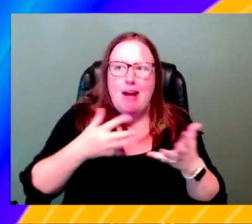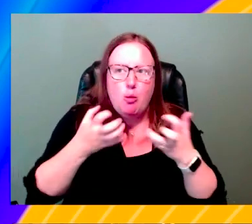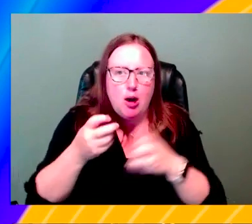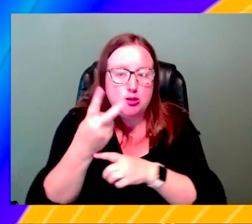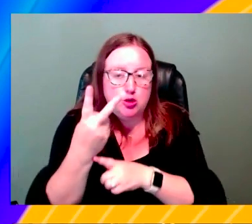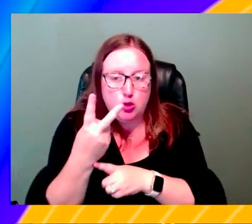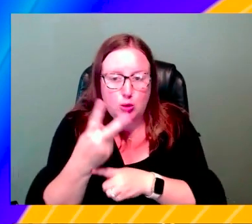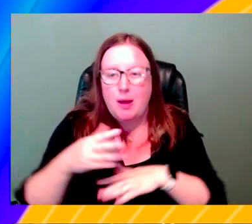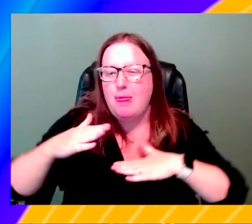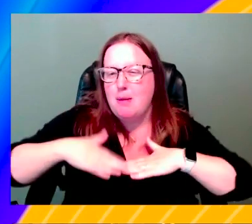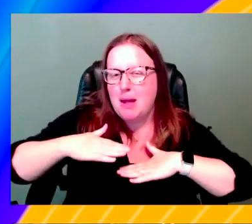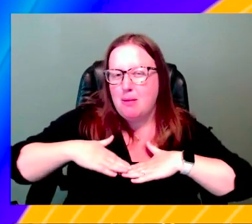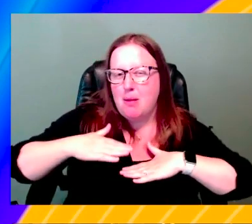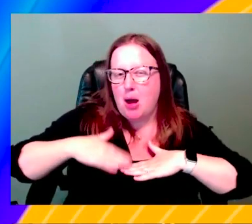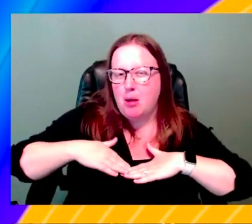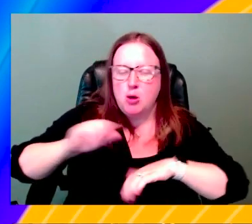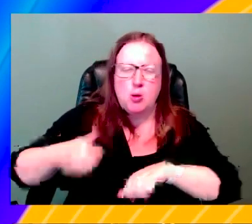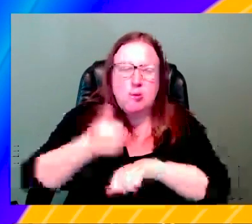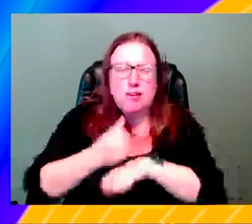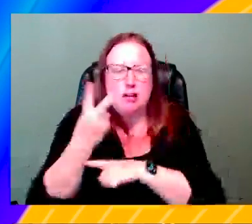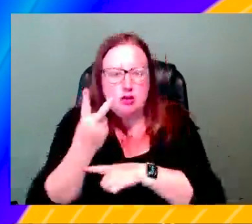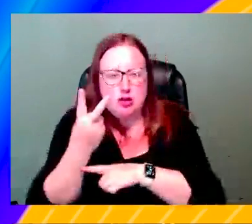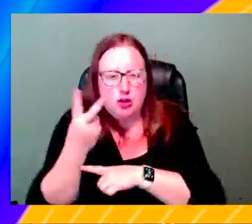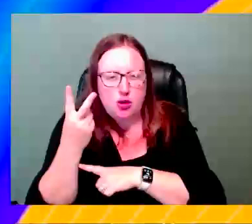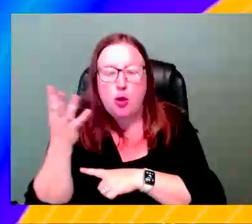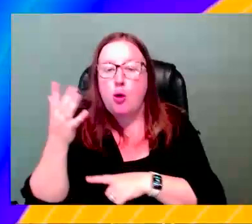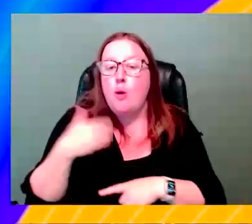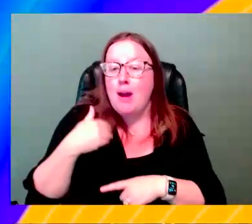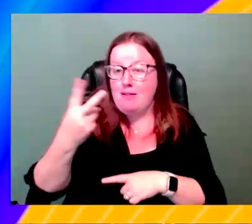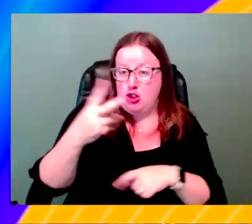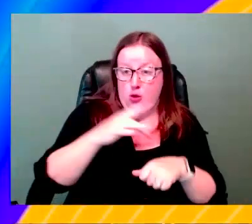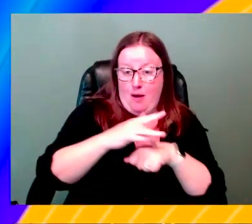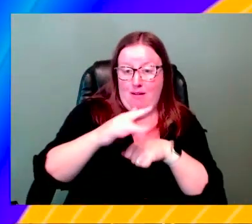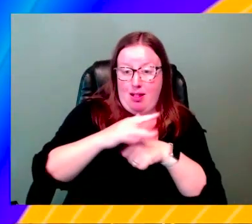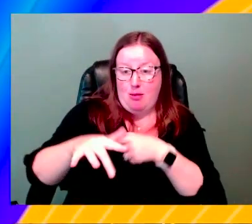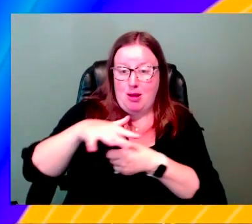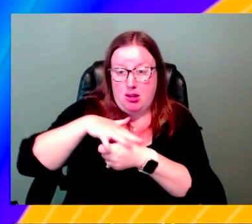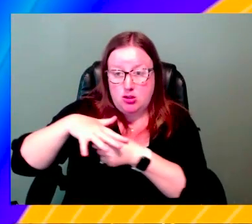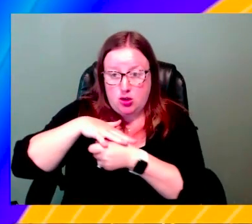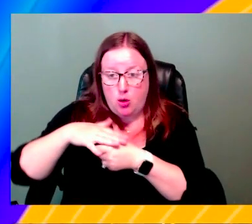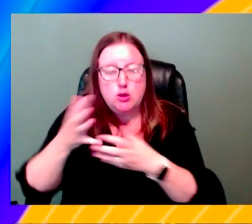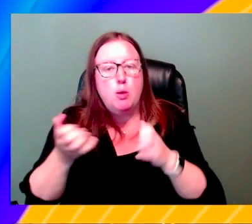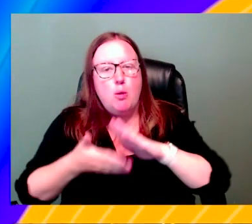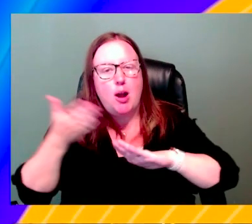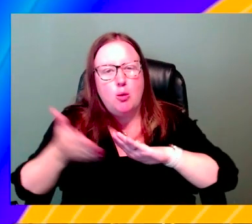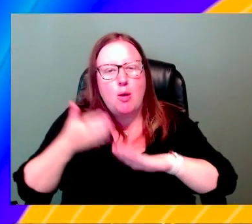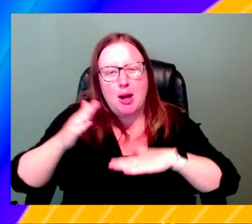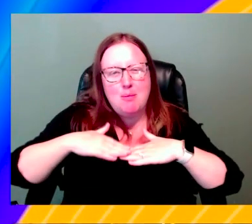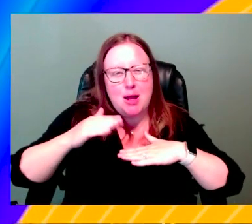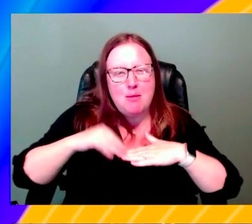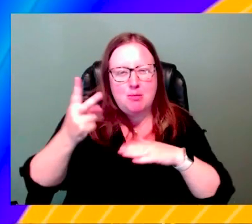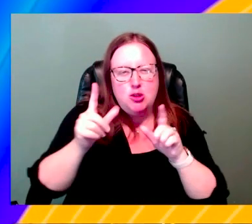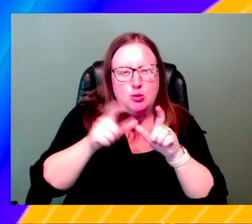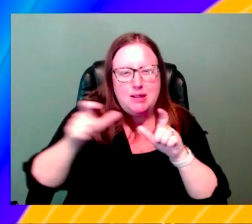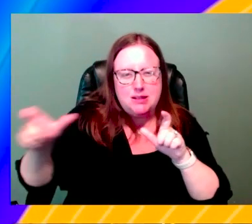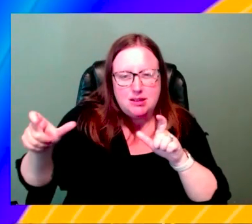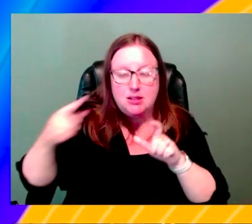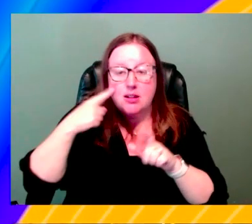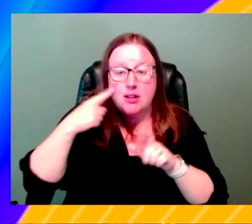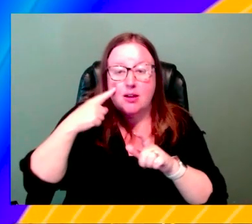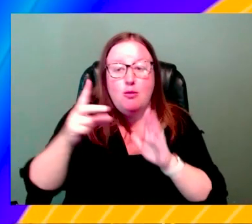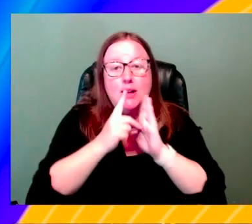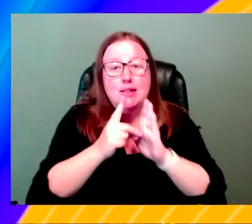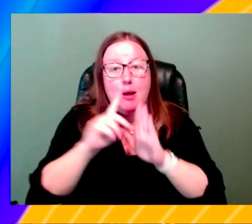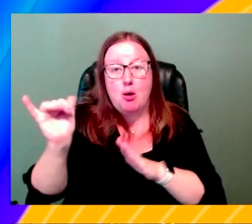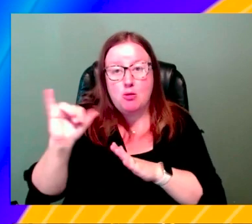minimum capacity of 2 because we got 2 availability zones. We want to at least run 2 instances, right? And then just for demo purposes, we're going to say we